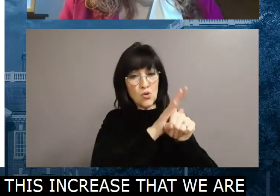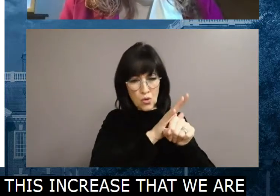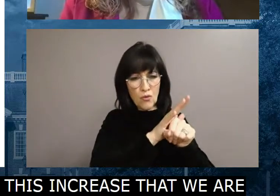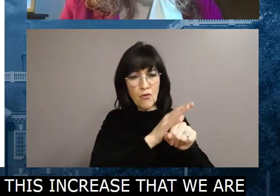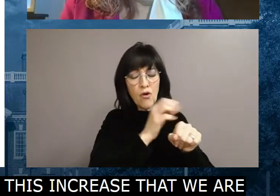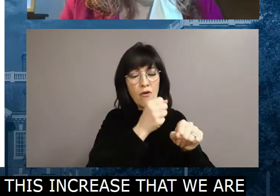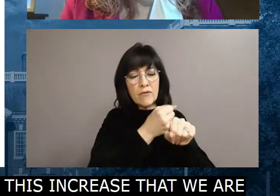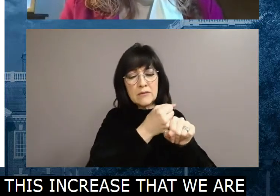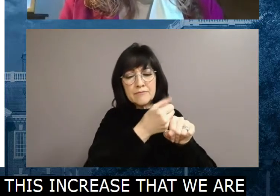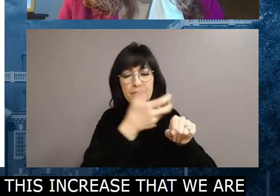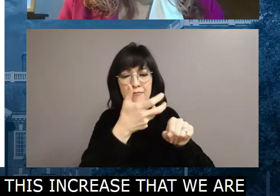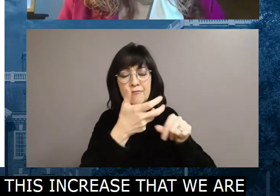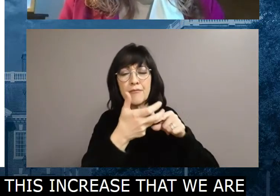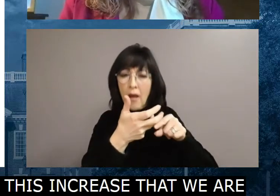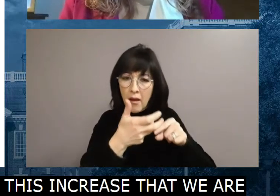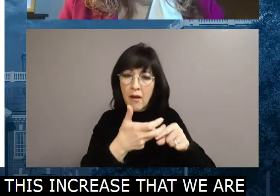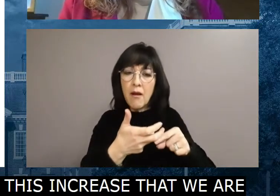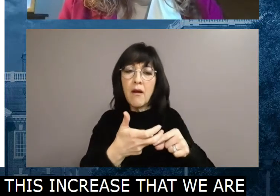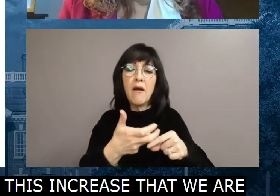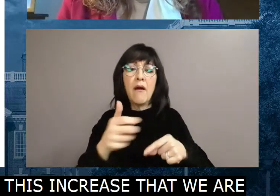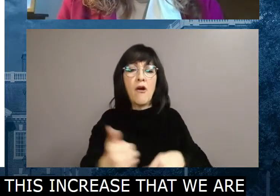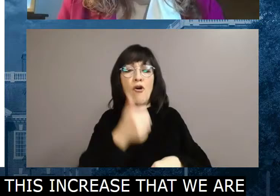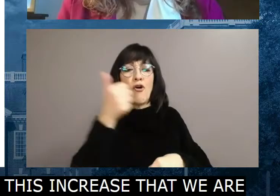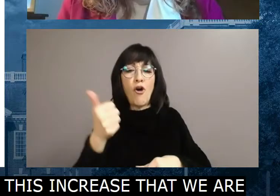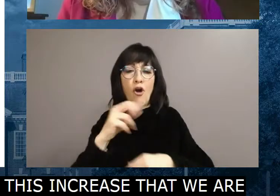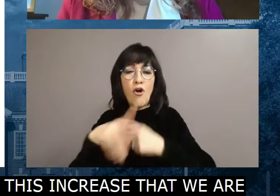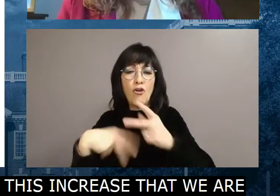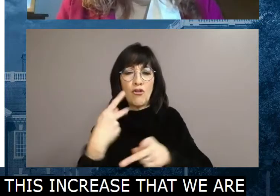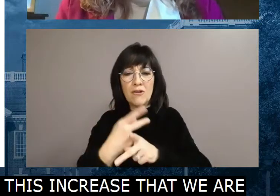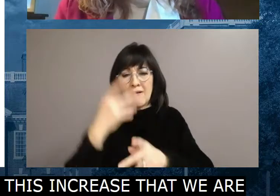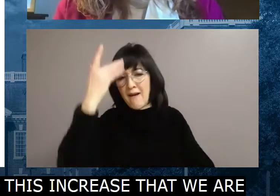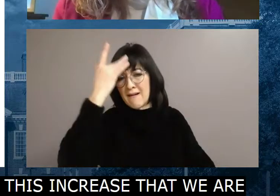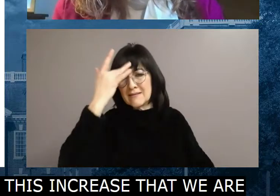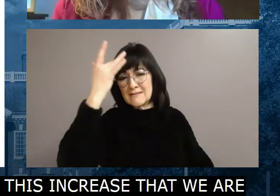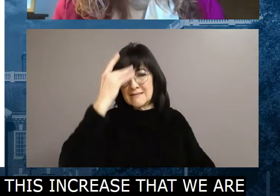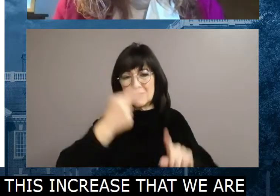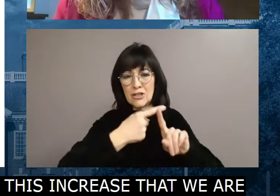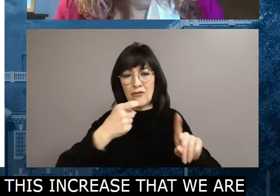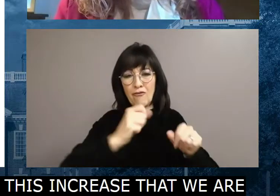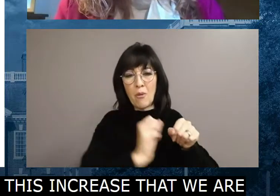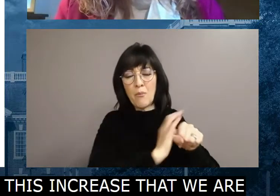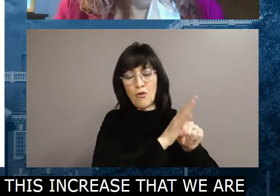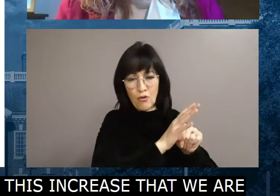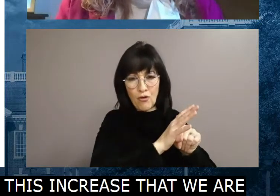So at this point now, we have tested